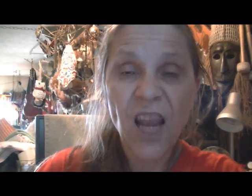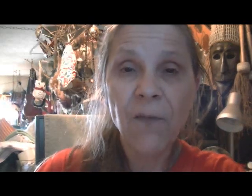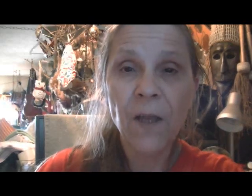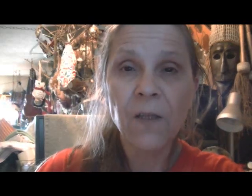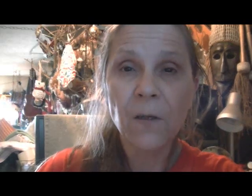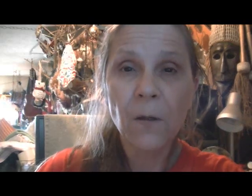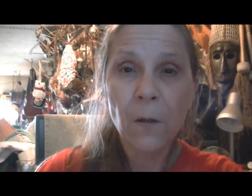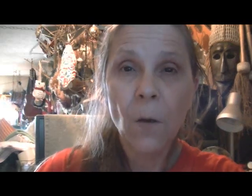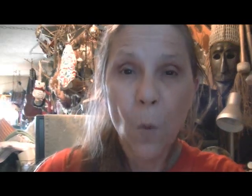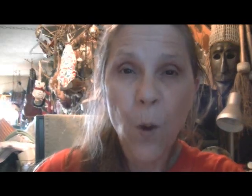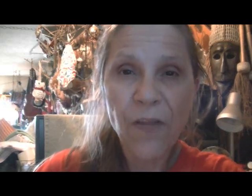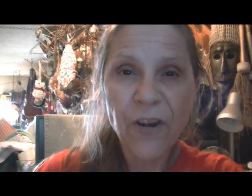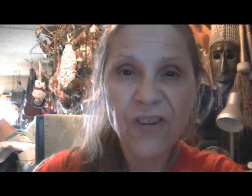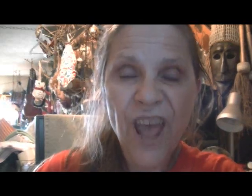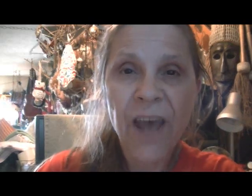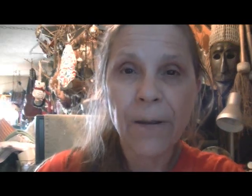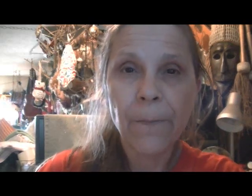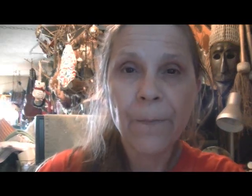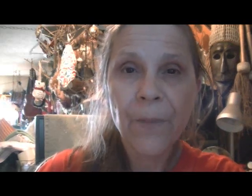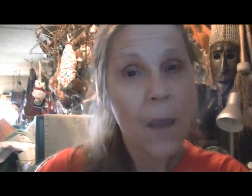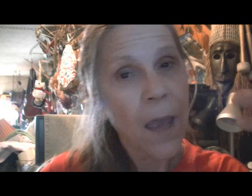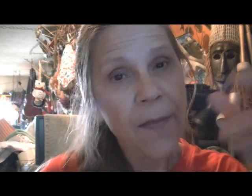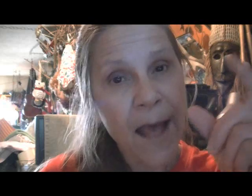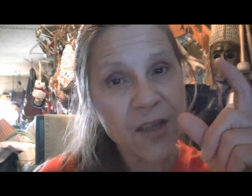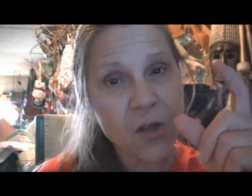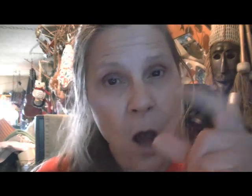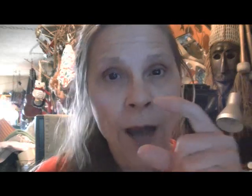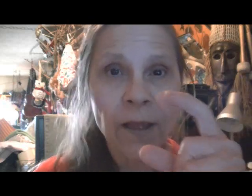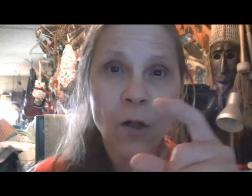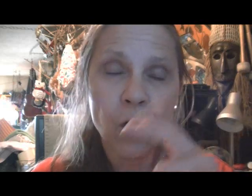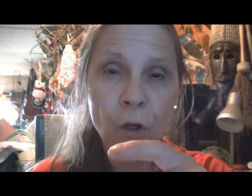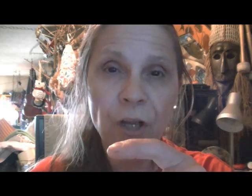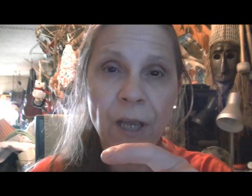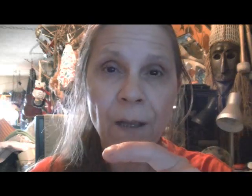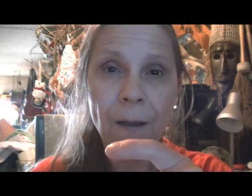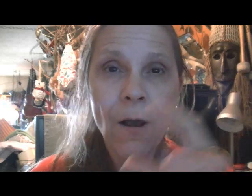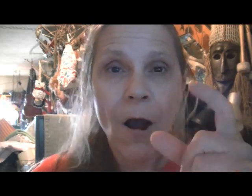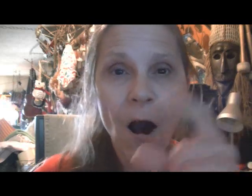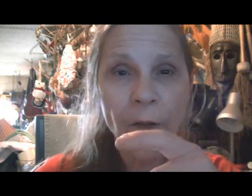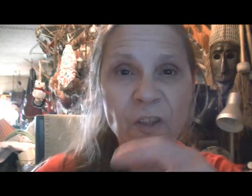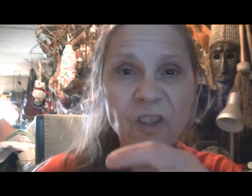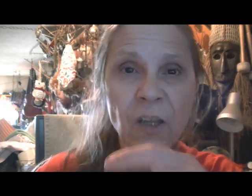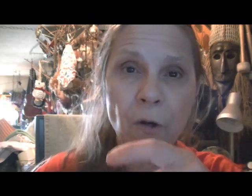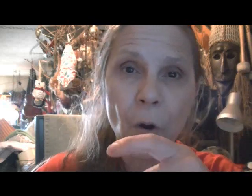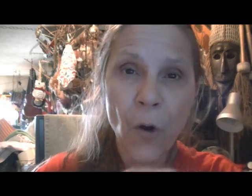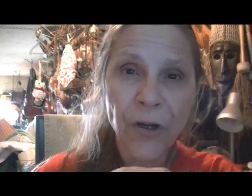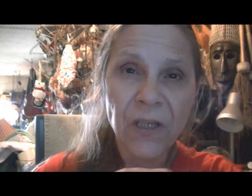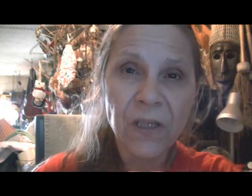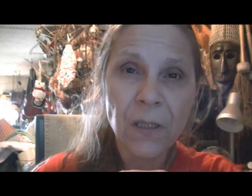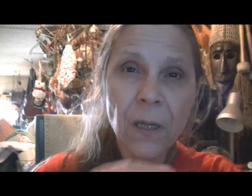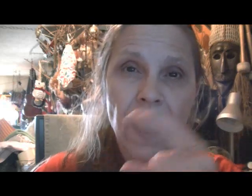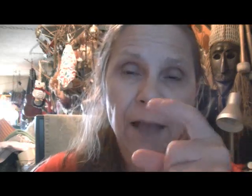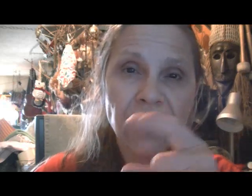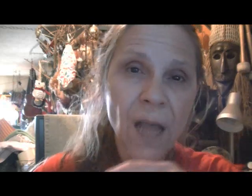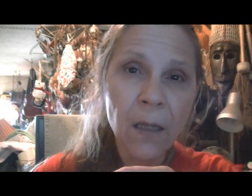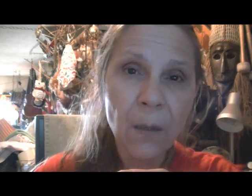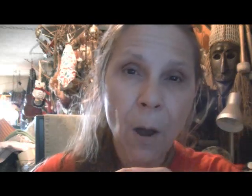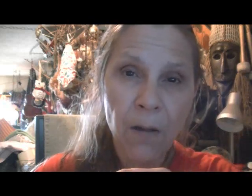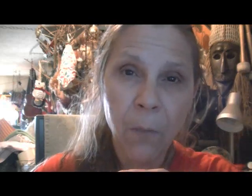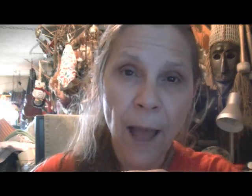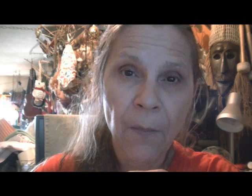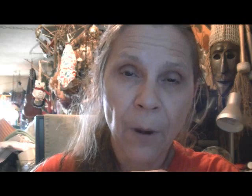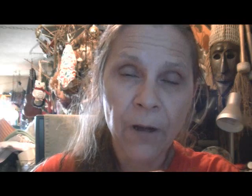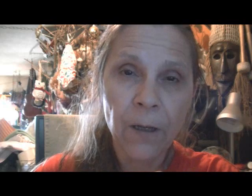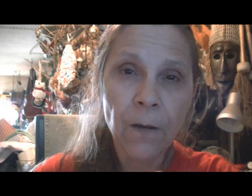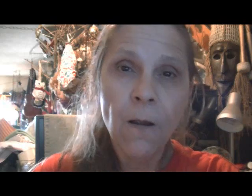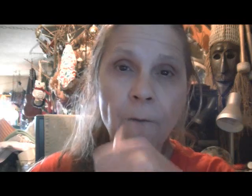of savings when they're dead. And that's not including harvesting their organs and selling them on